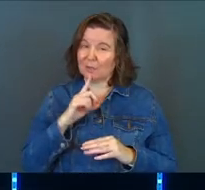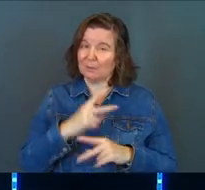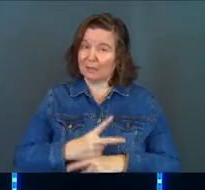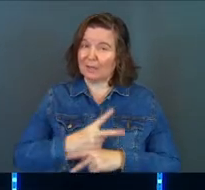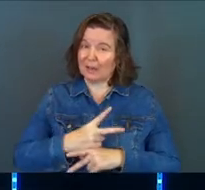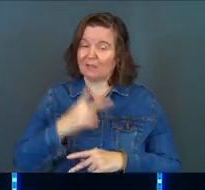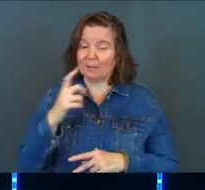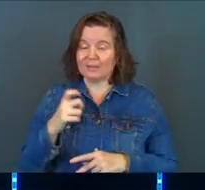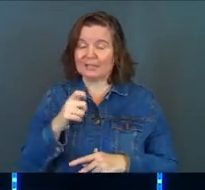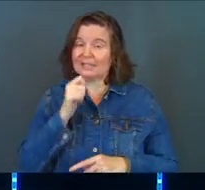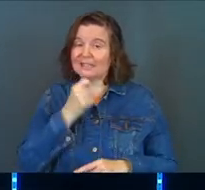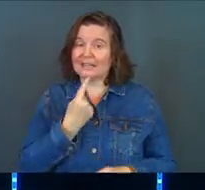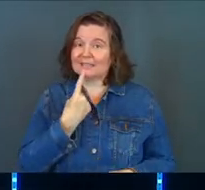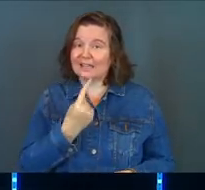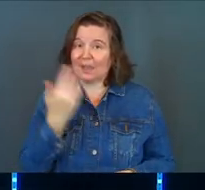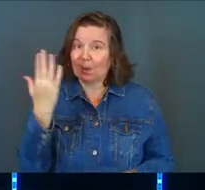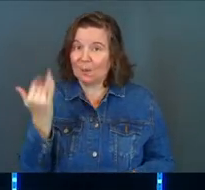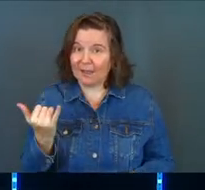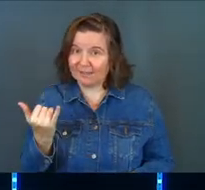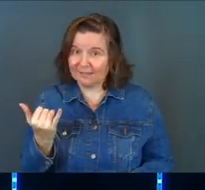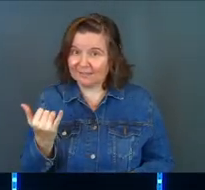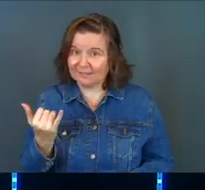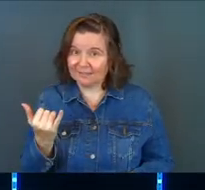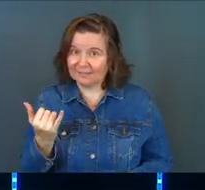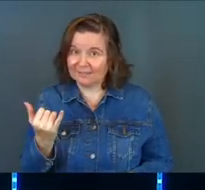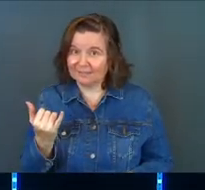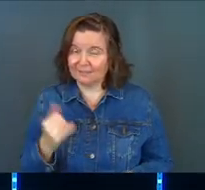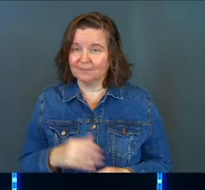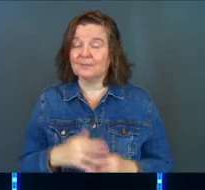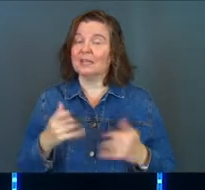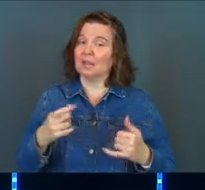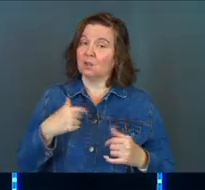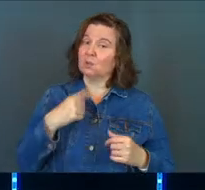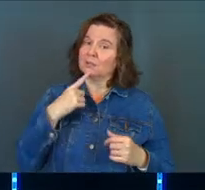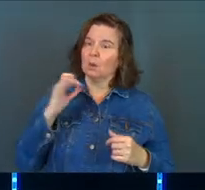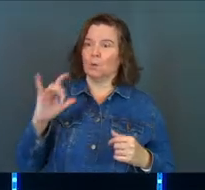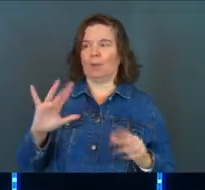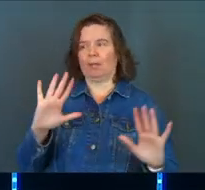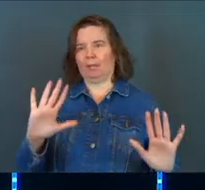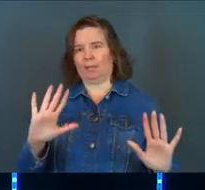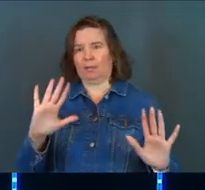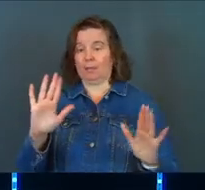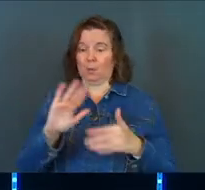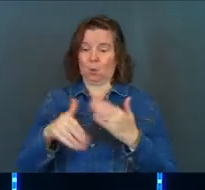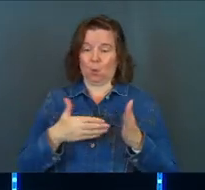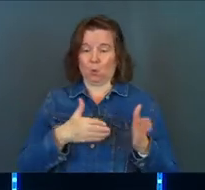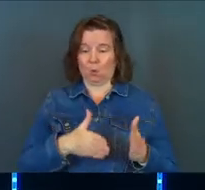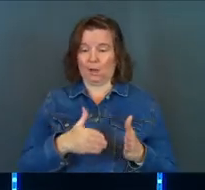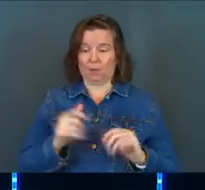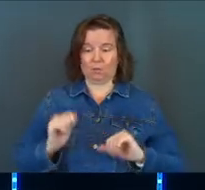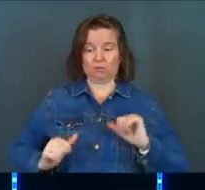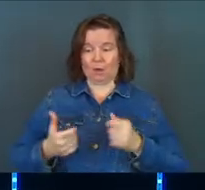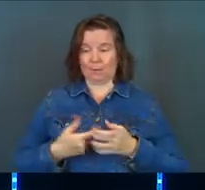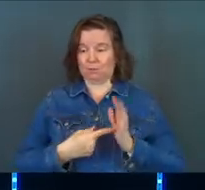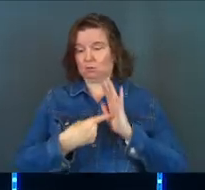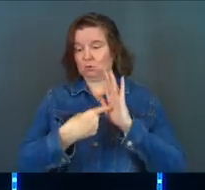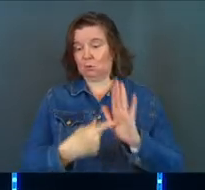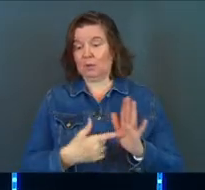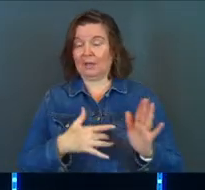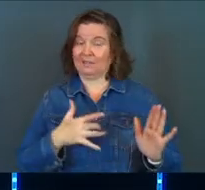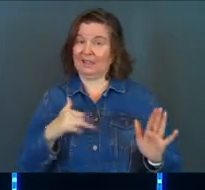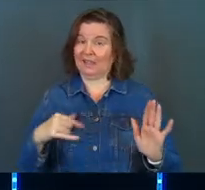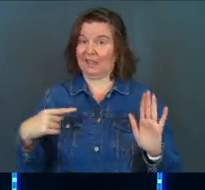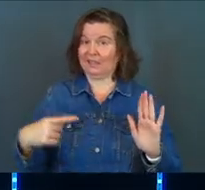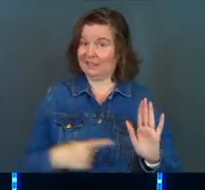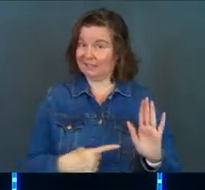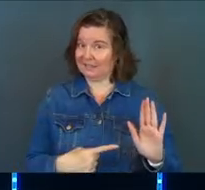really careful, because it doesn't say why. Now, you could say, well, hey, the whole way that the drama unfolds, it certainly feels